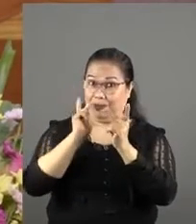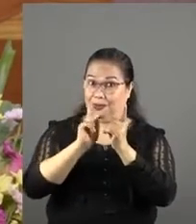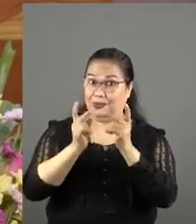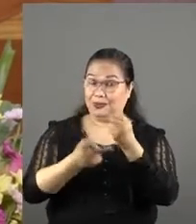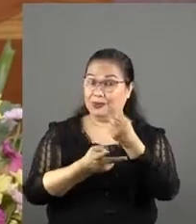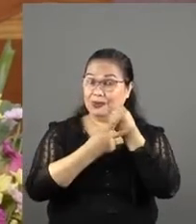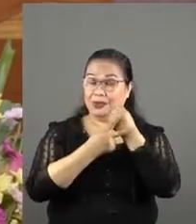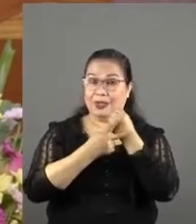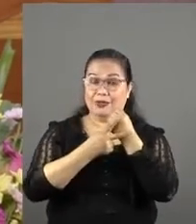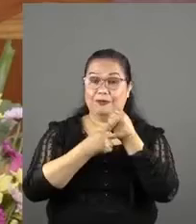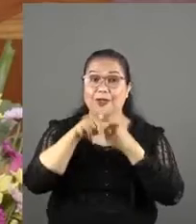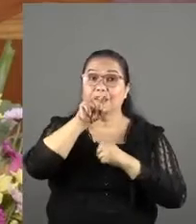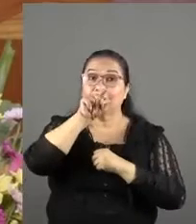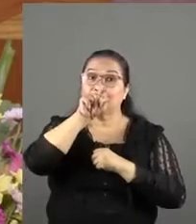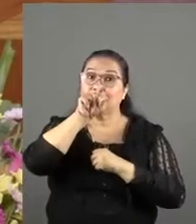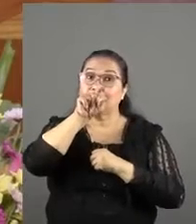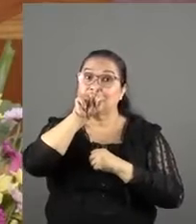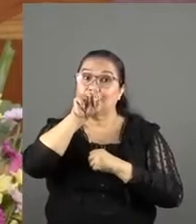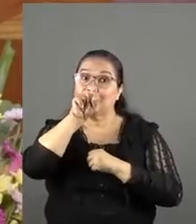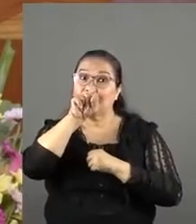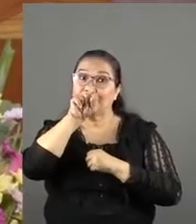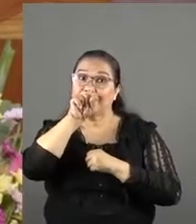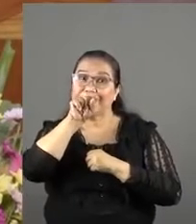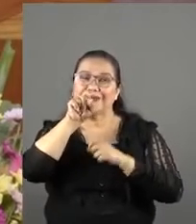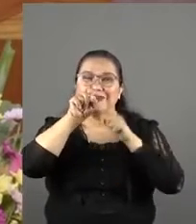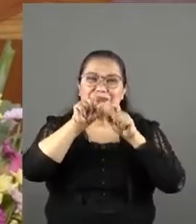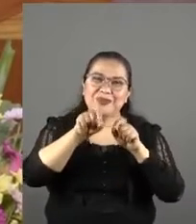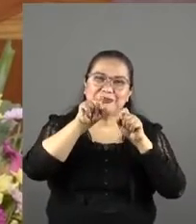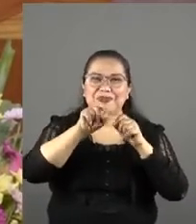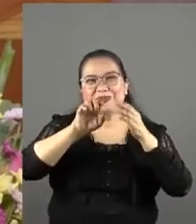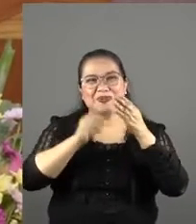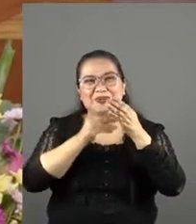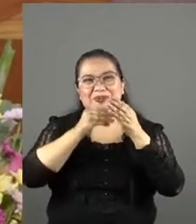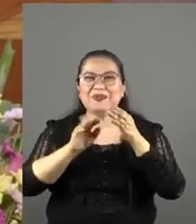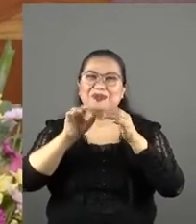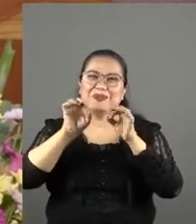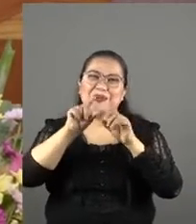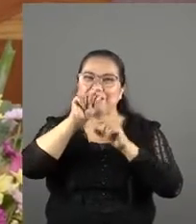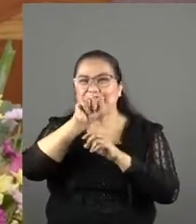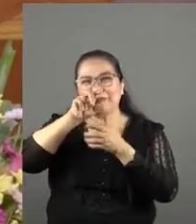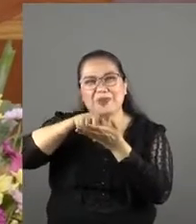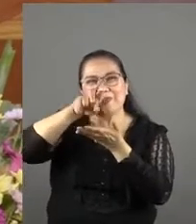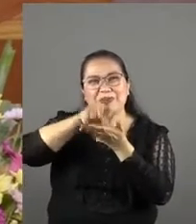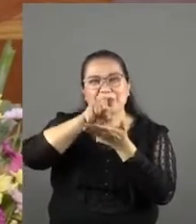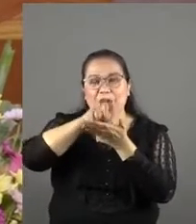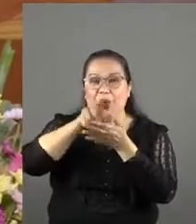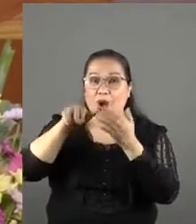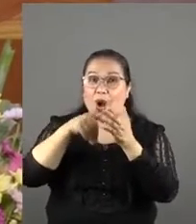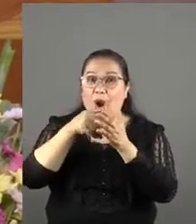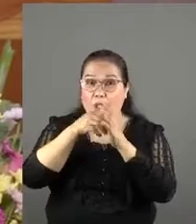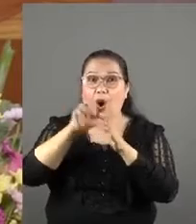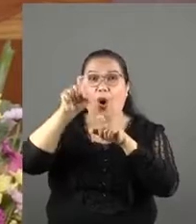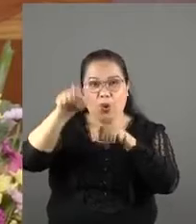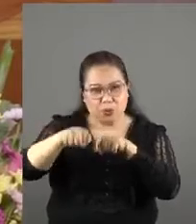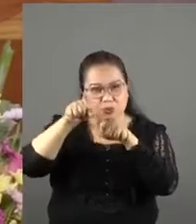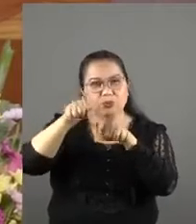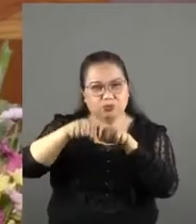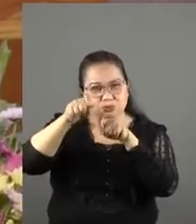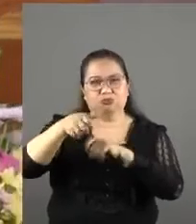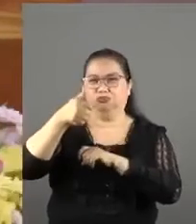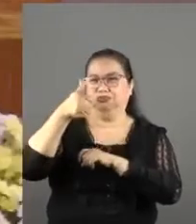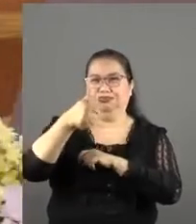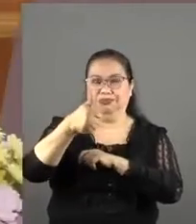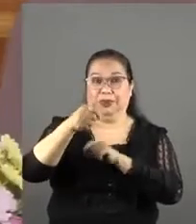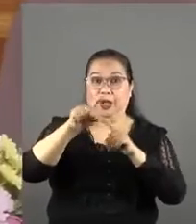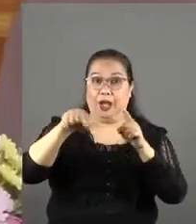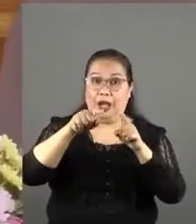the canaries were chirping and usually singing, it means, all right, coal miners, let's go about our business. We're fine.